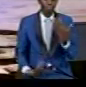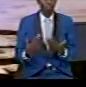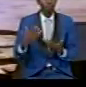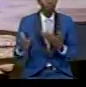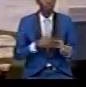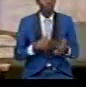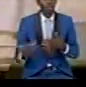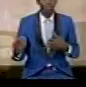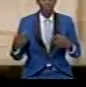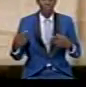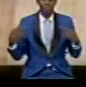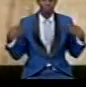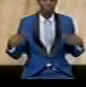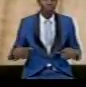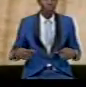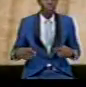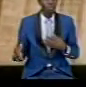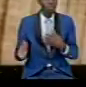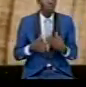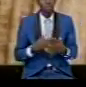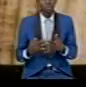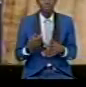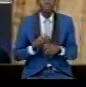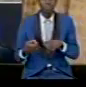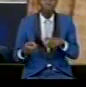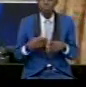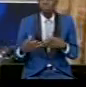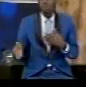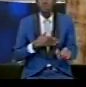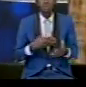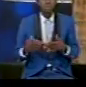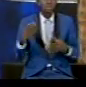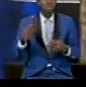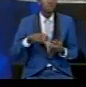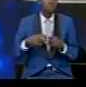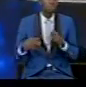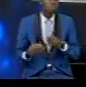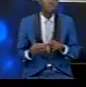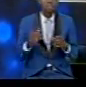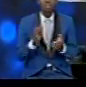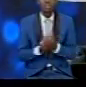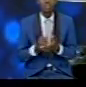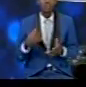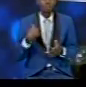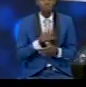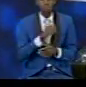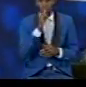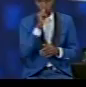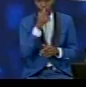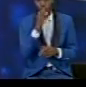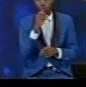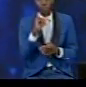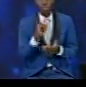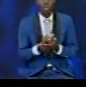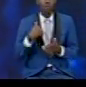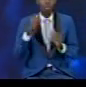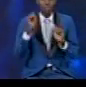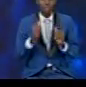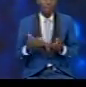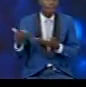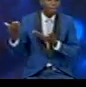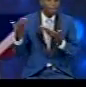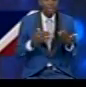affliction, whatever persecution, whatever infirmity we endure, so we can bring that life,